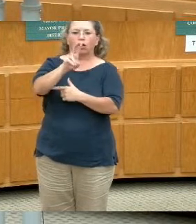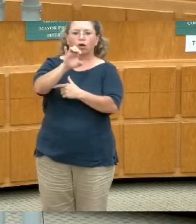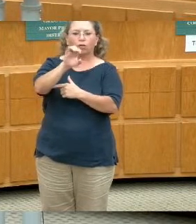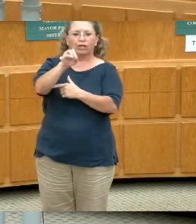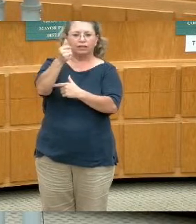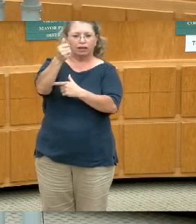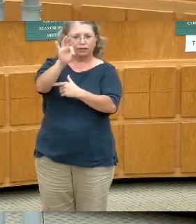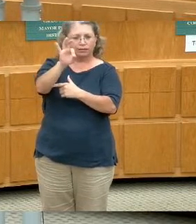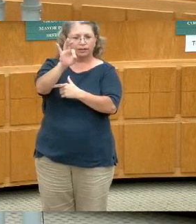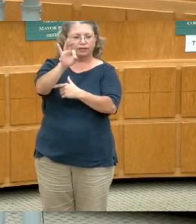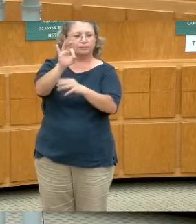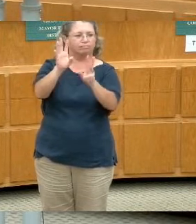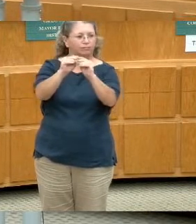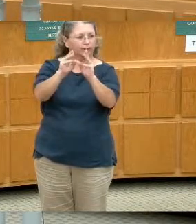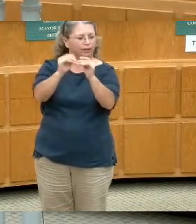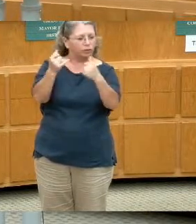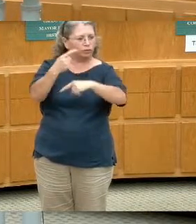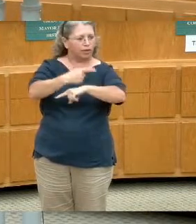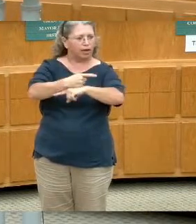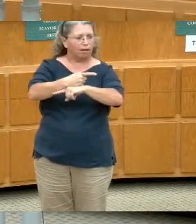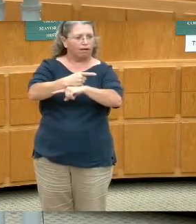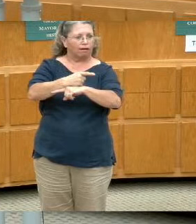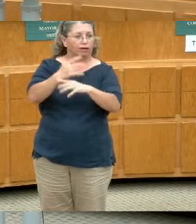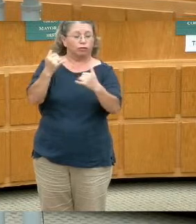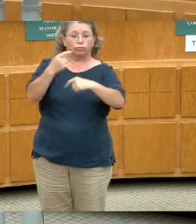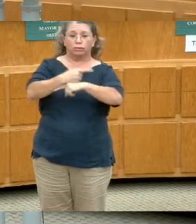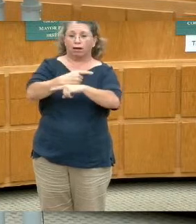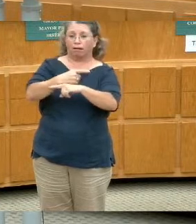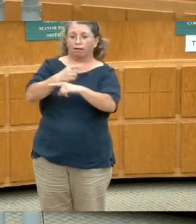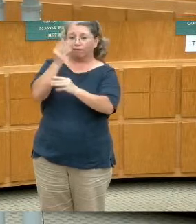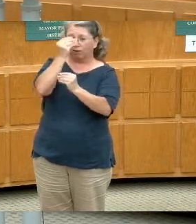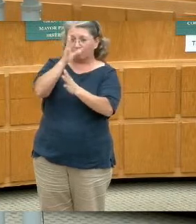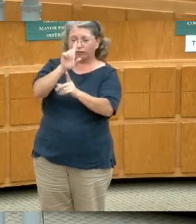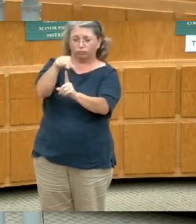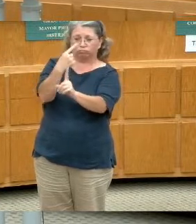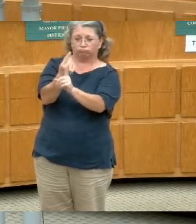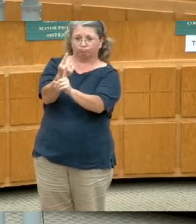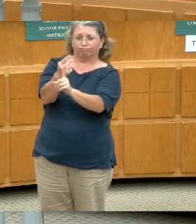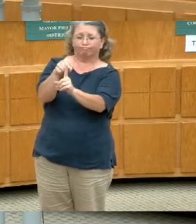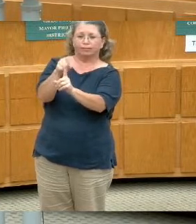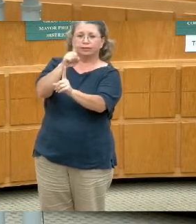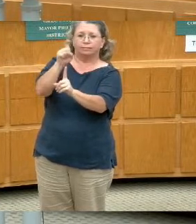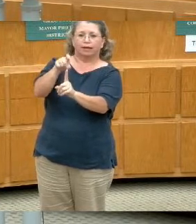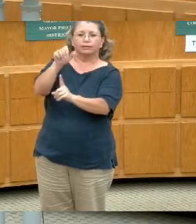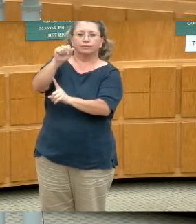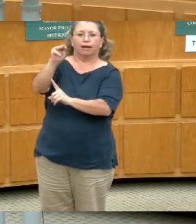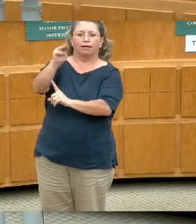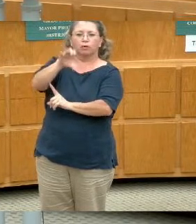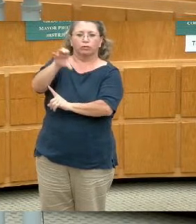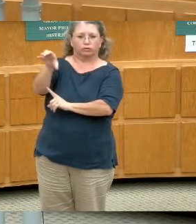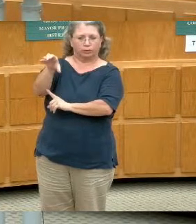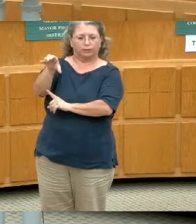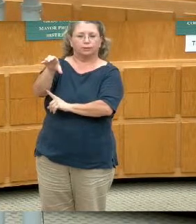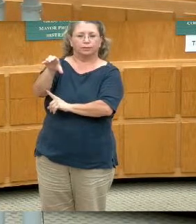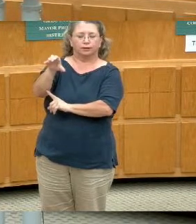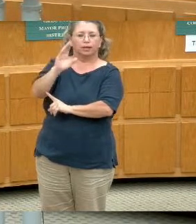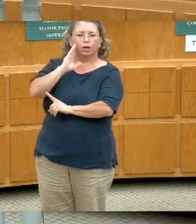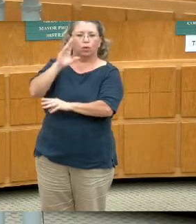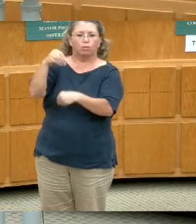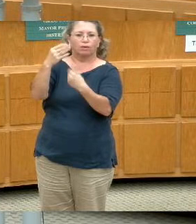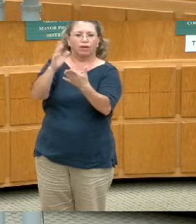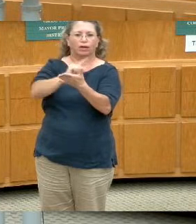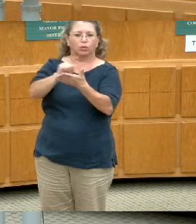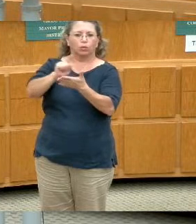briefing today. Today it's exclusively dedicated to Texas A&M Corpus Christi, who's going to do a weekly update